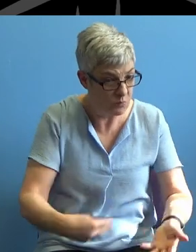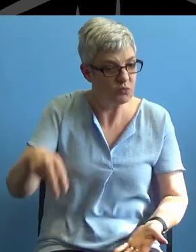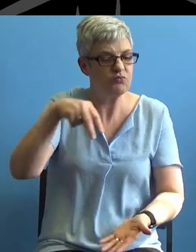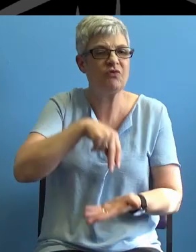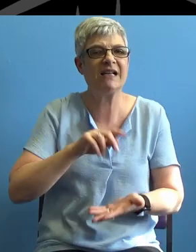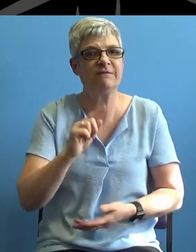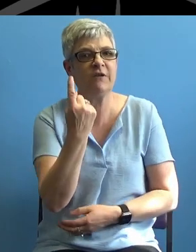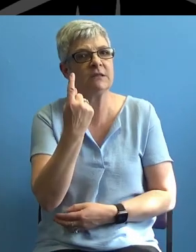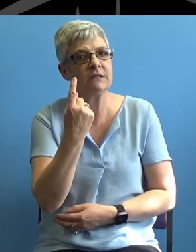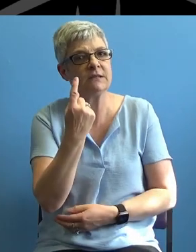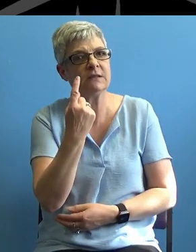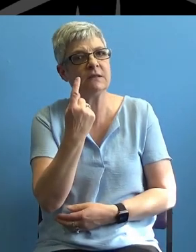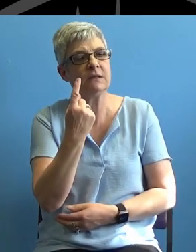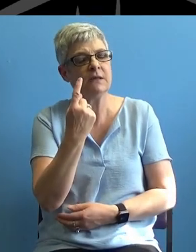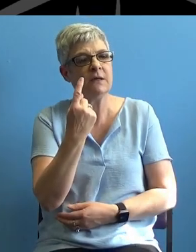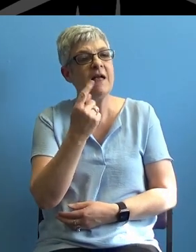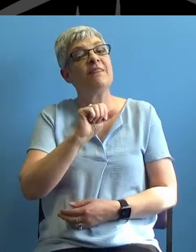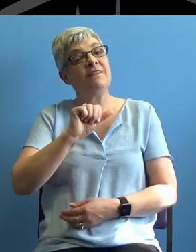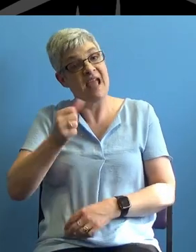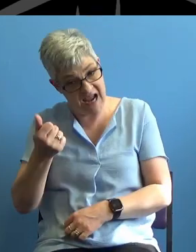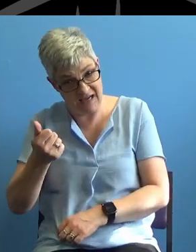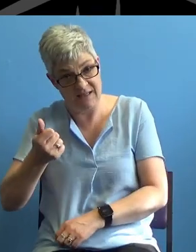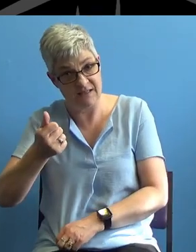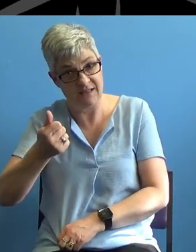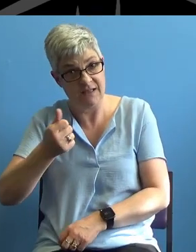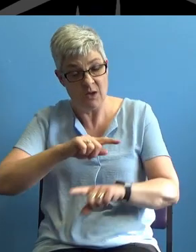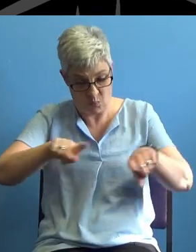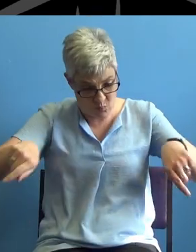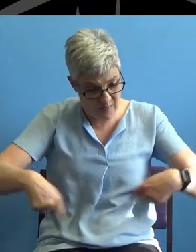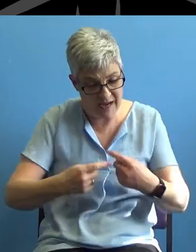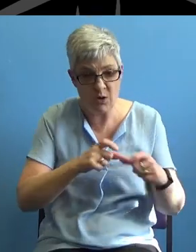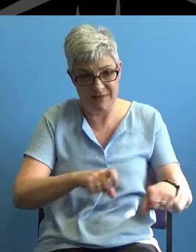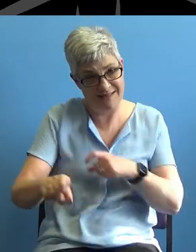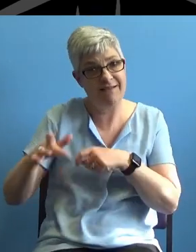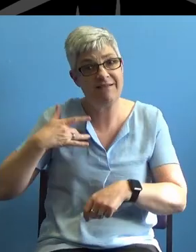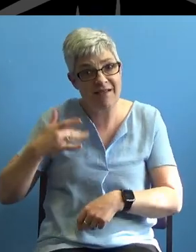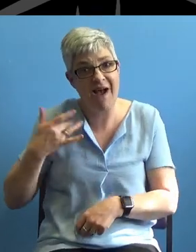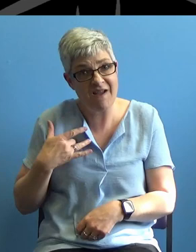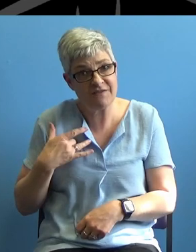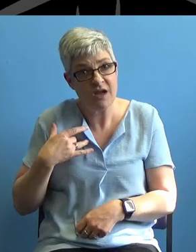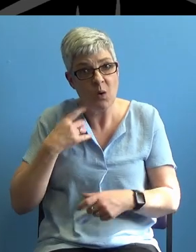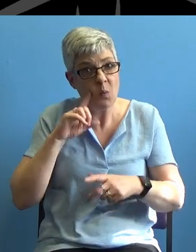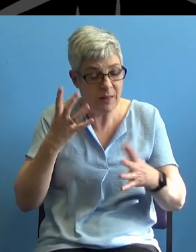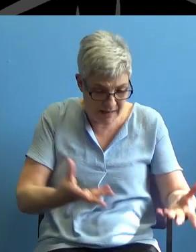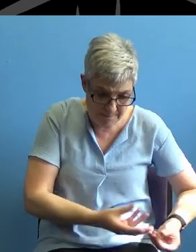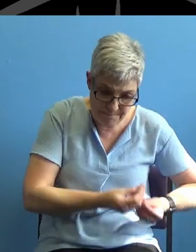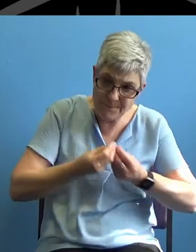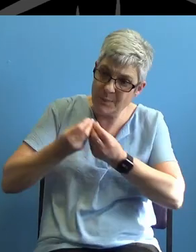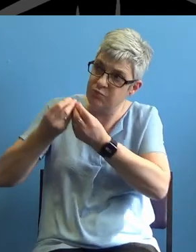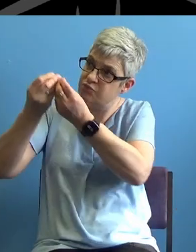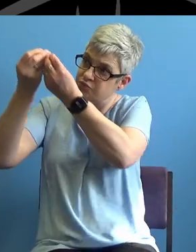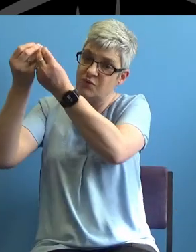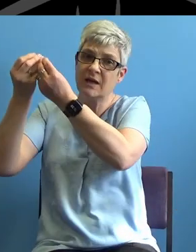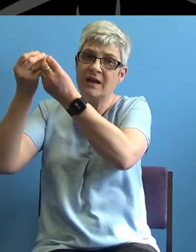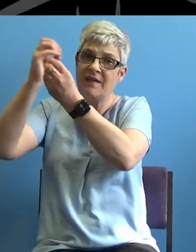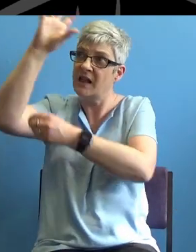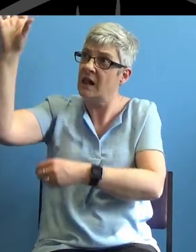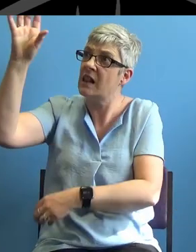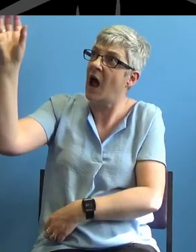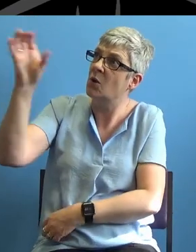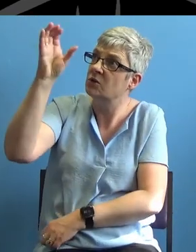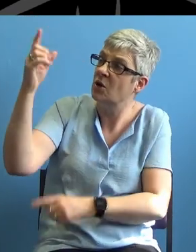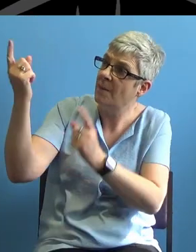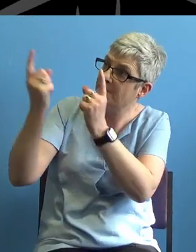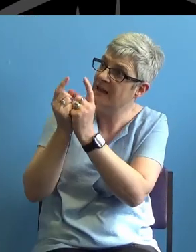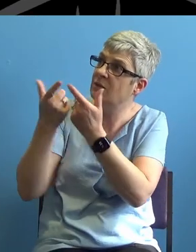will rise first. After that, we who are still alive and are left will be caught up together with them in the clouds to